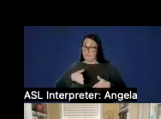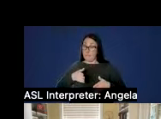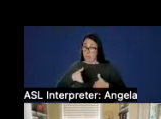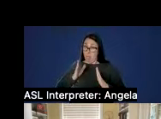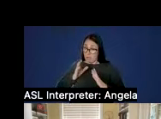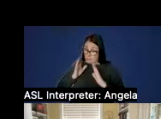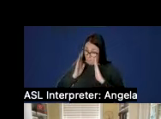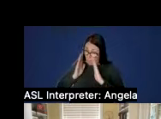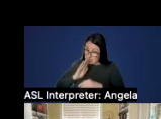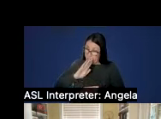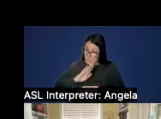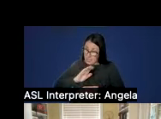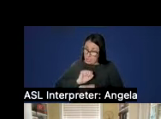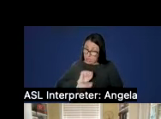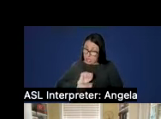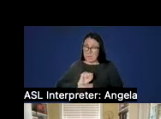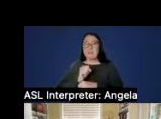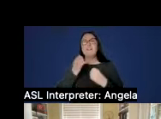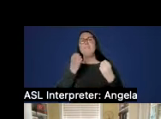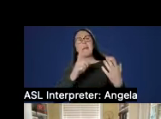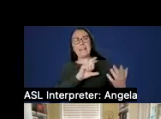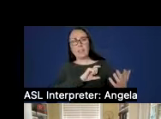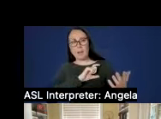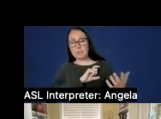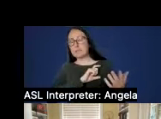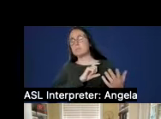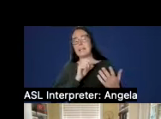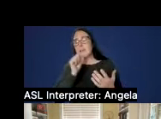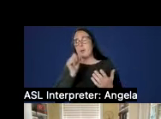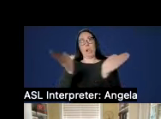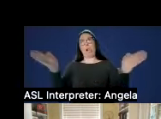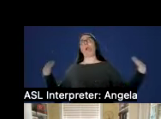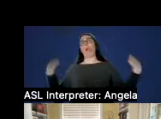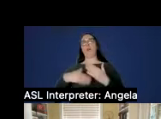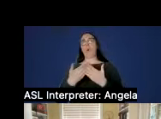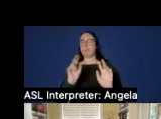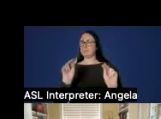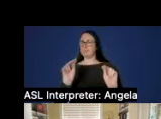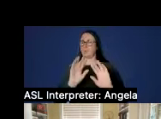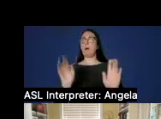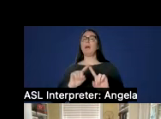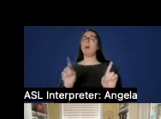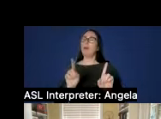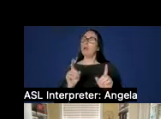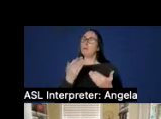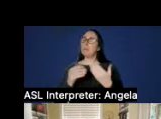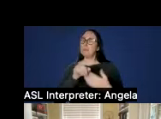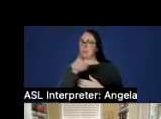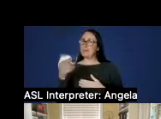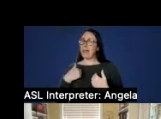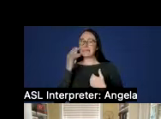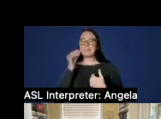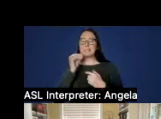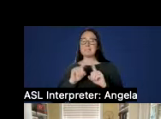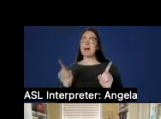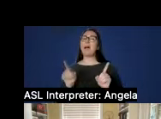A lot of law enforcement, I don't mean to speak too broadly, but maybe other folks have had this experience, that law enforcement is not always focused on building